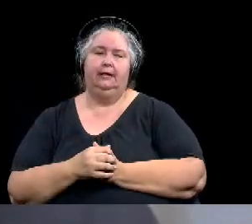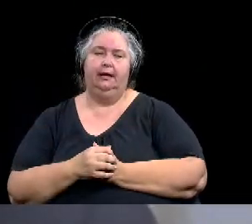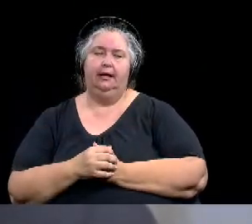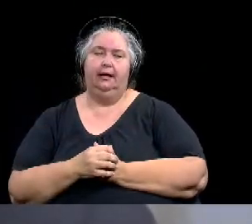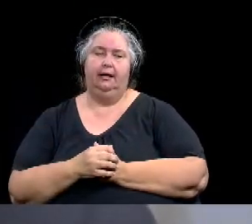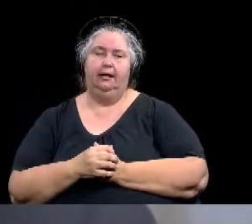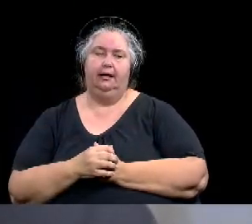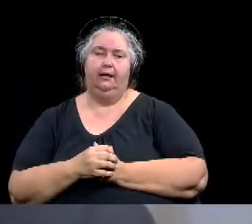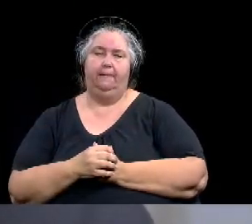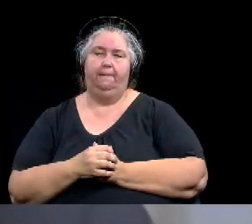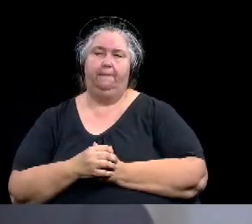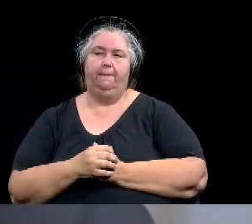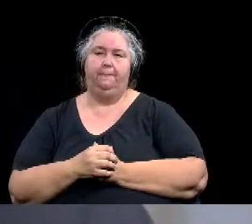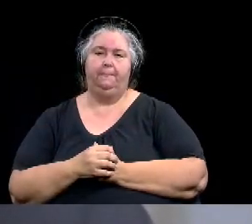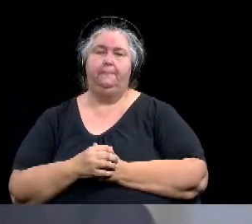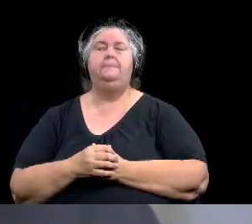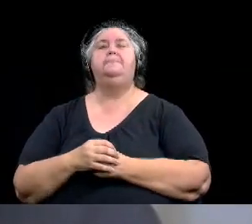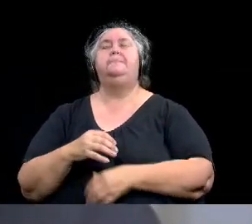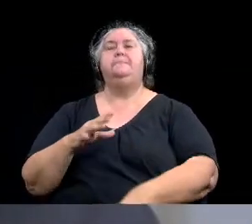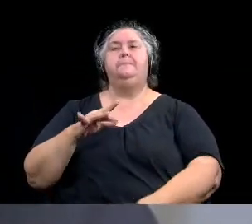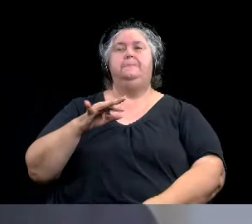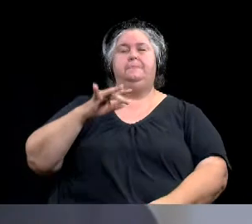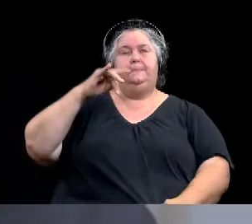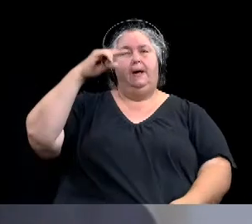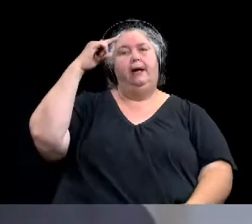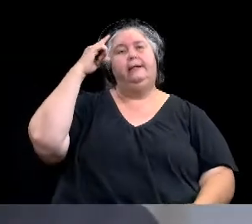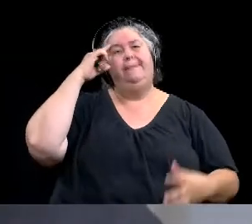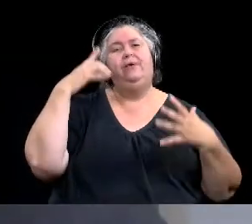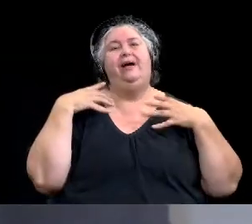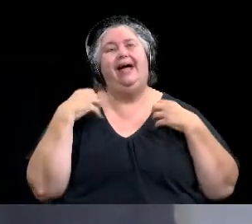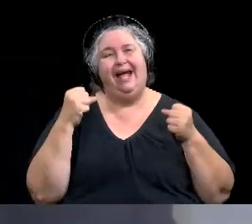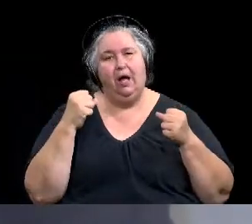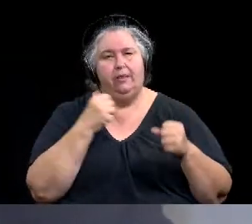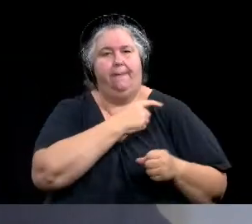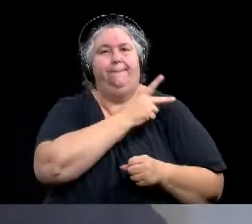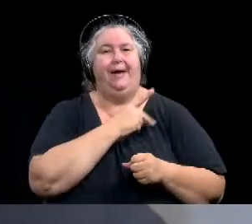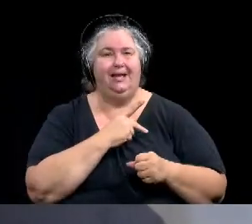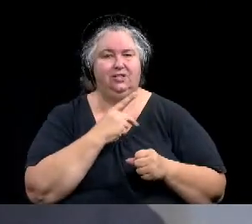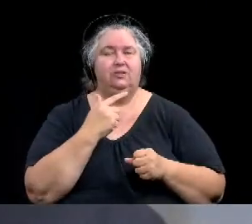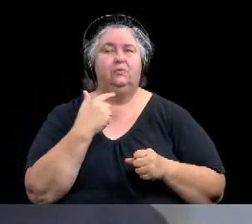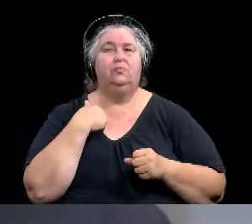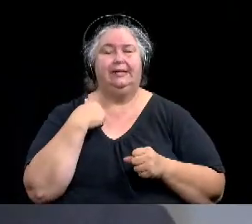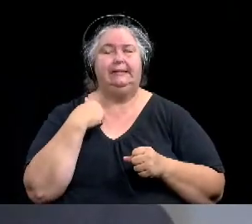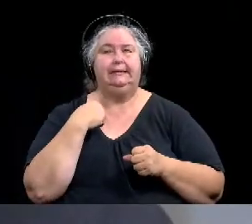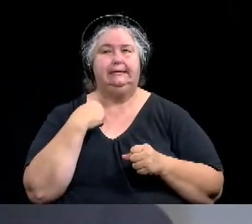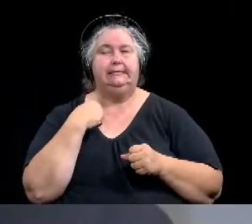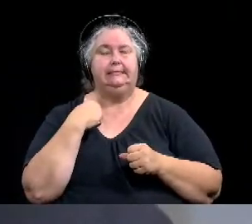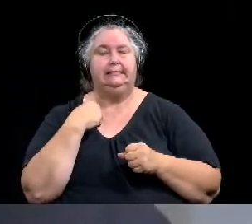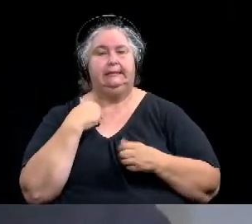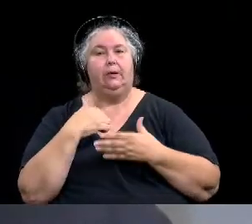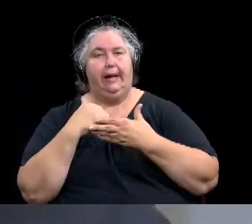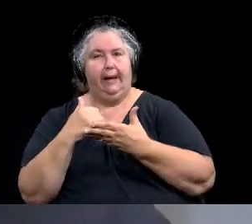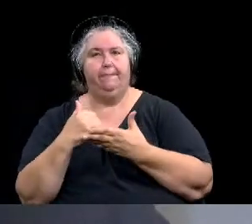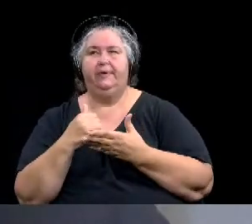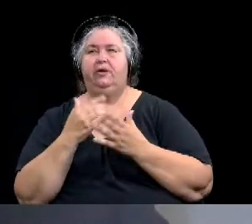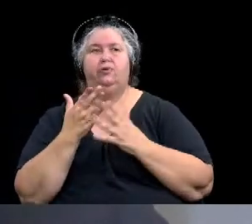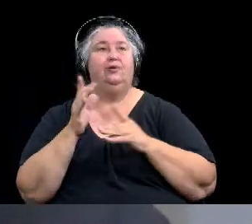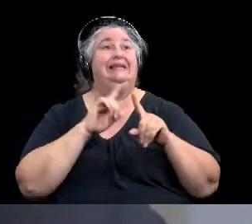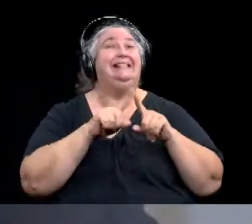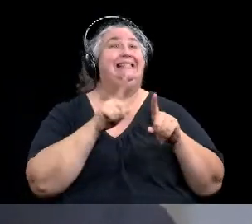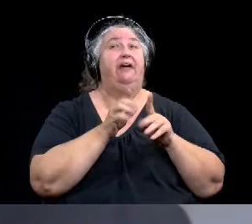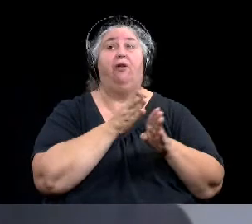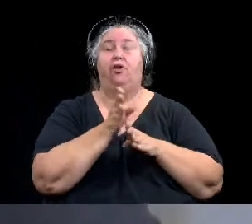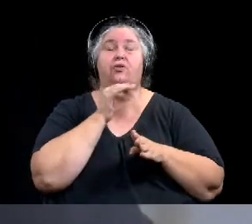activity is the number of mental health patients that we have that we're dealing with through all the different facilities, and not